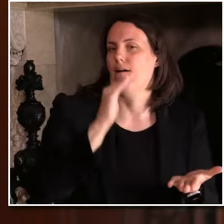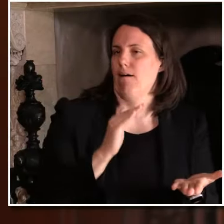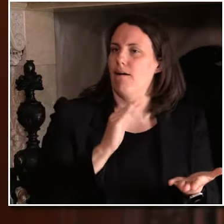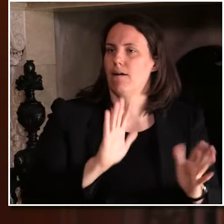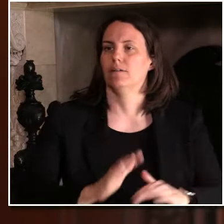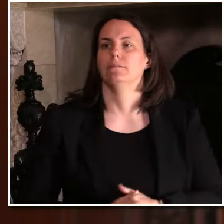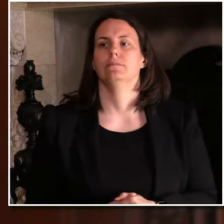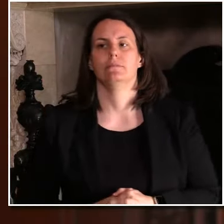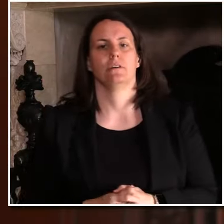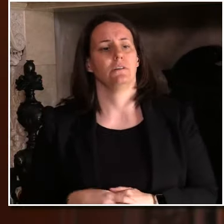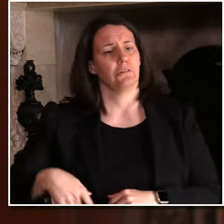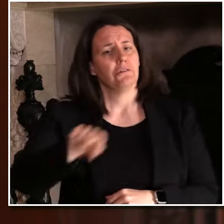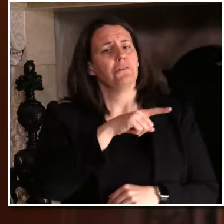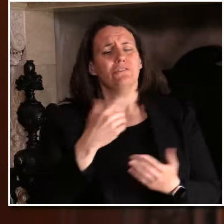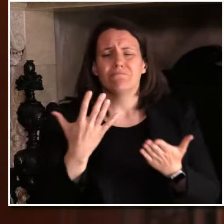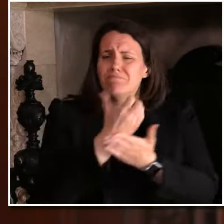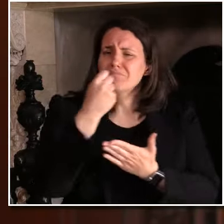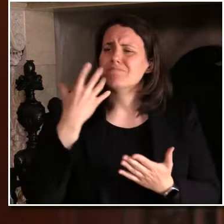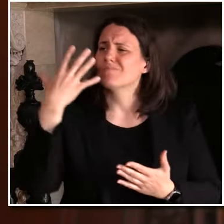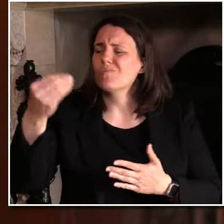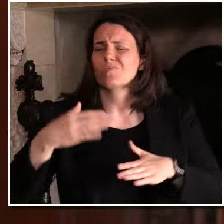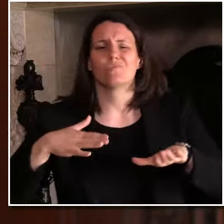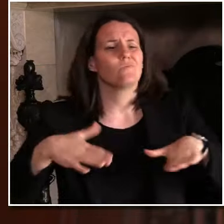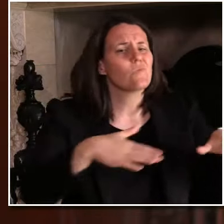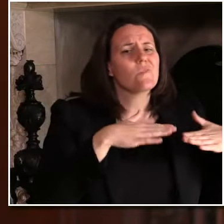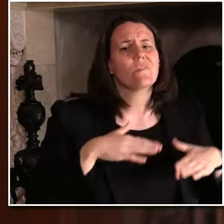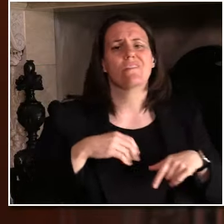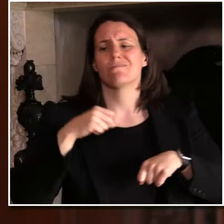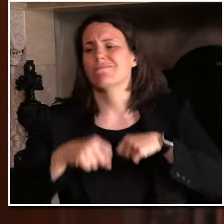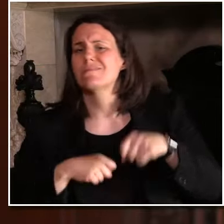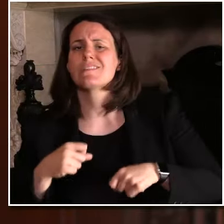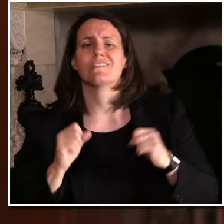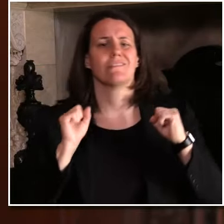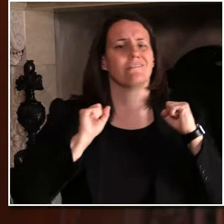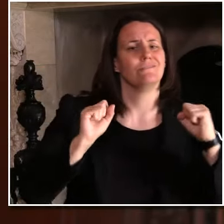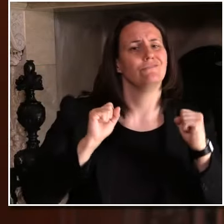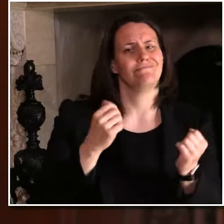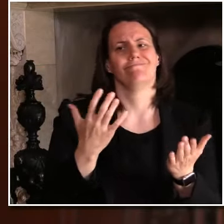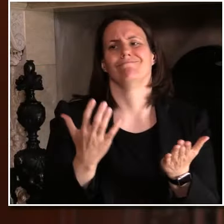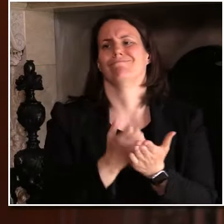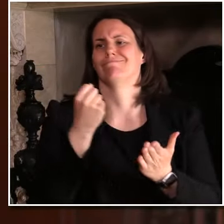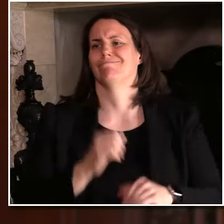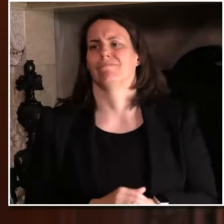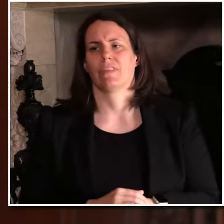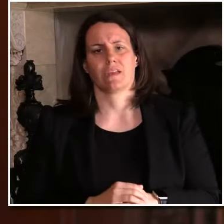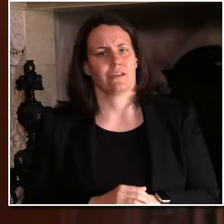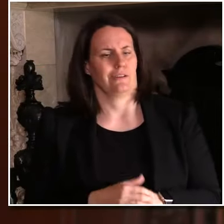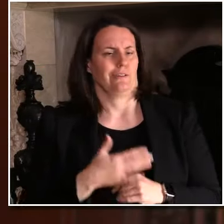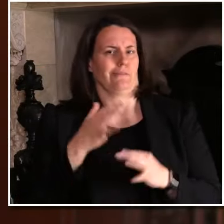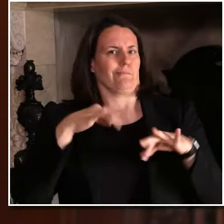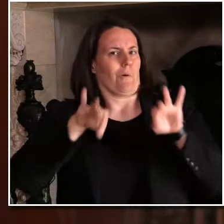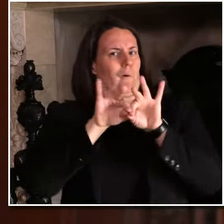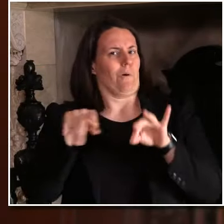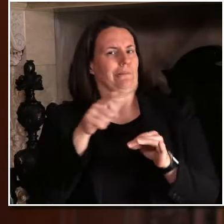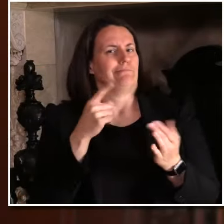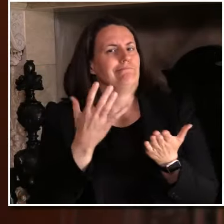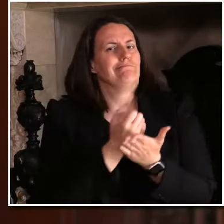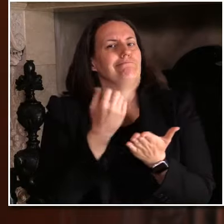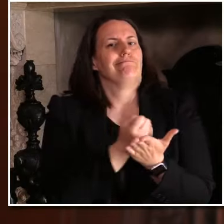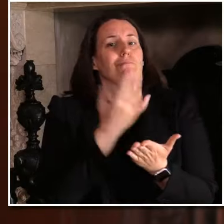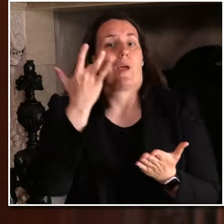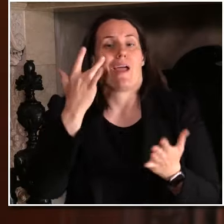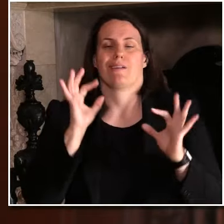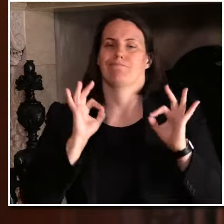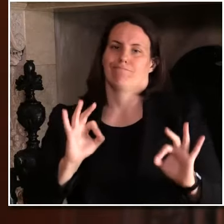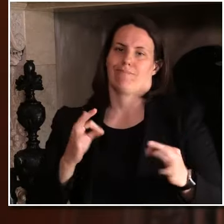good exercise and it's good for everyone's mental health. But we are still asking you to limit your unnecessary trips, limit your travel